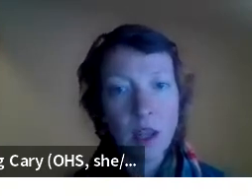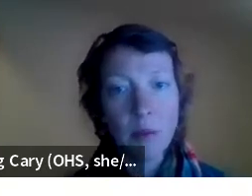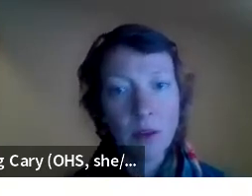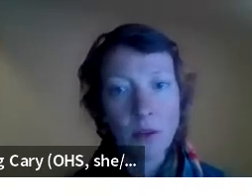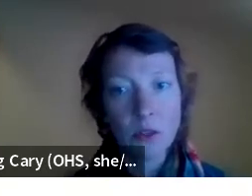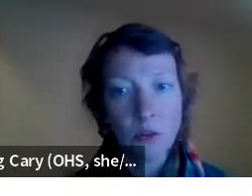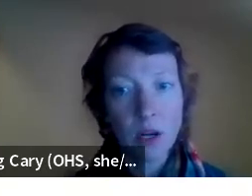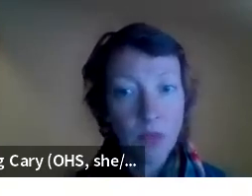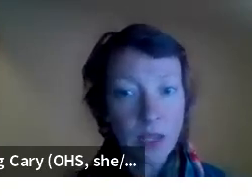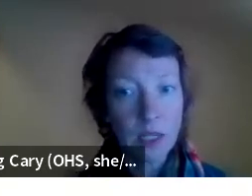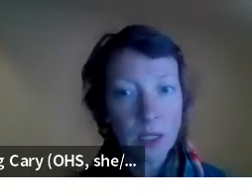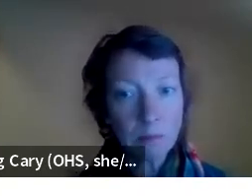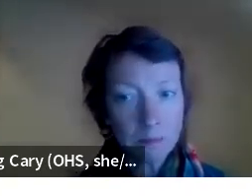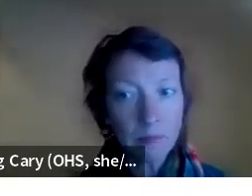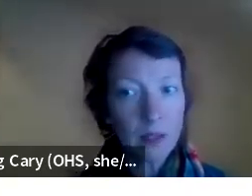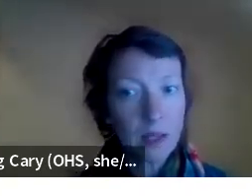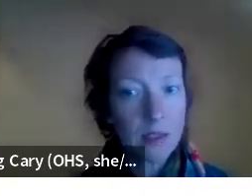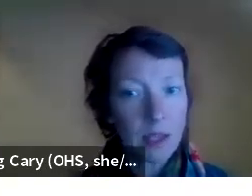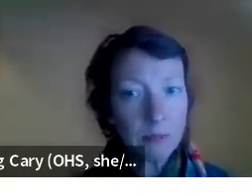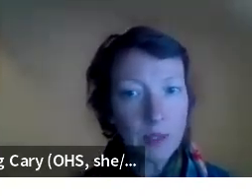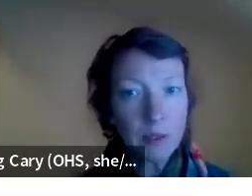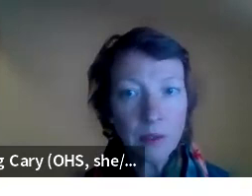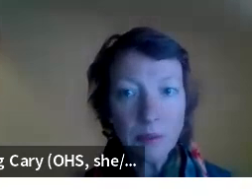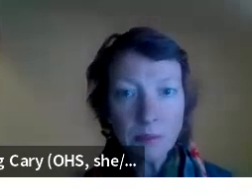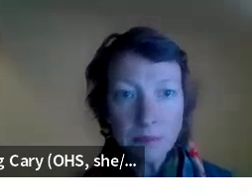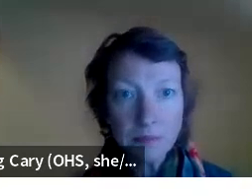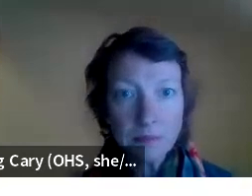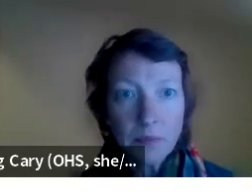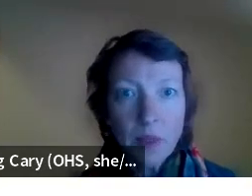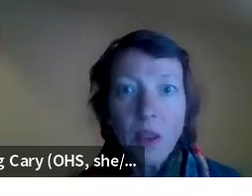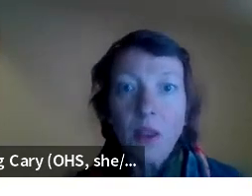increases among those who are unvaccinated. Next slide.